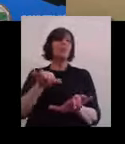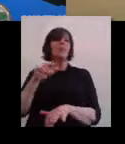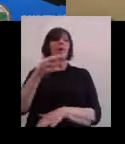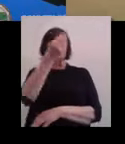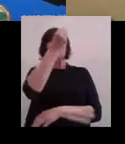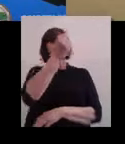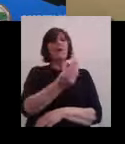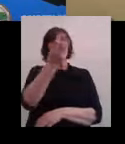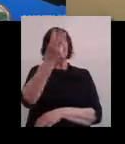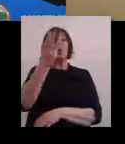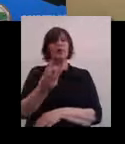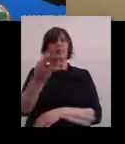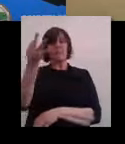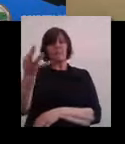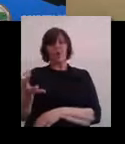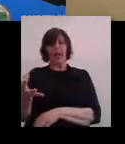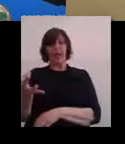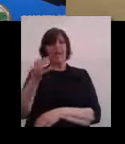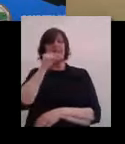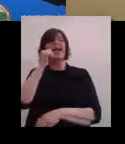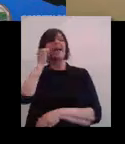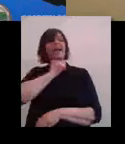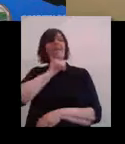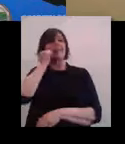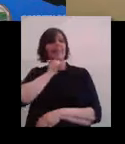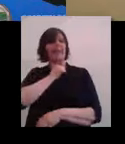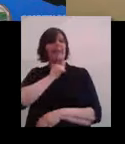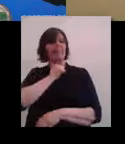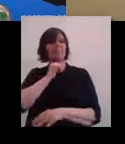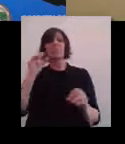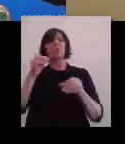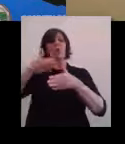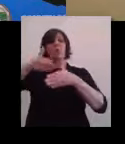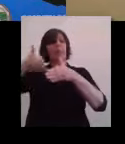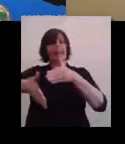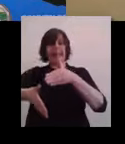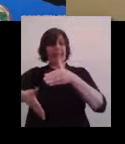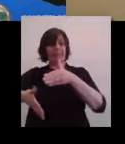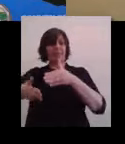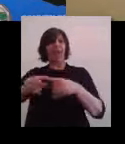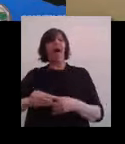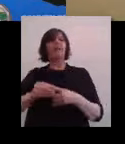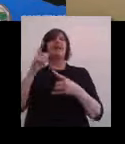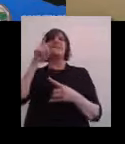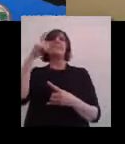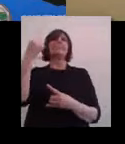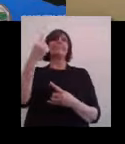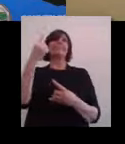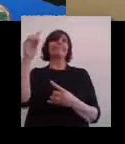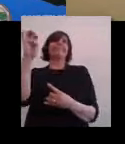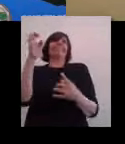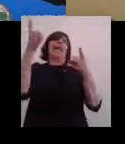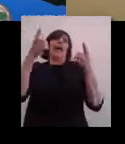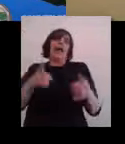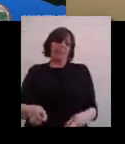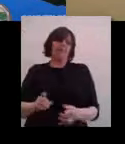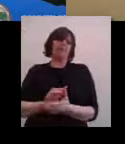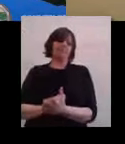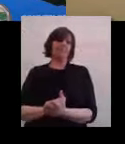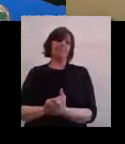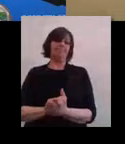going to be doing them every day of the week. We do not plan on having them on the weekend unless we have to because of new information that has to be shared with the